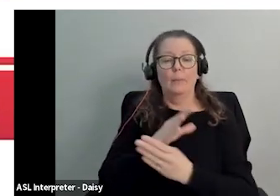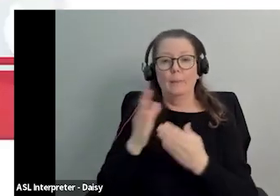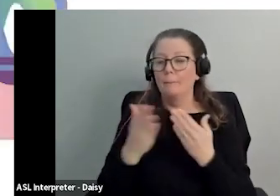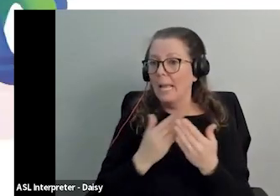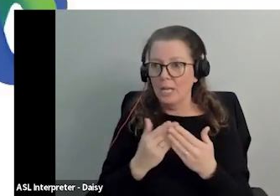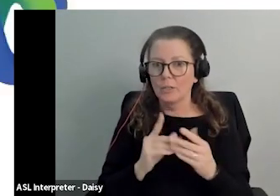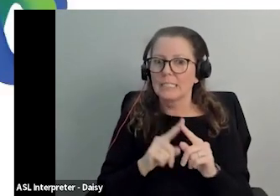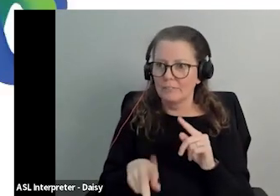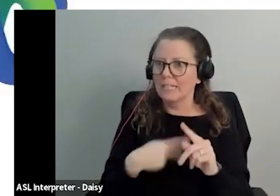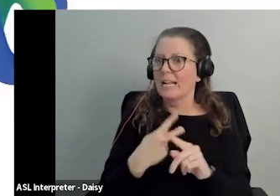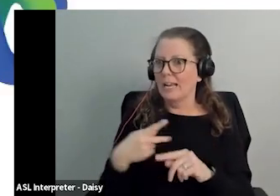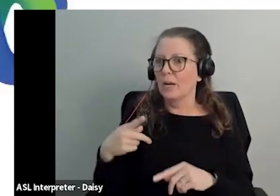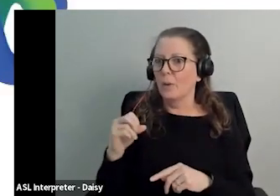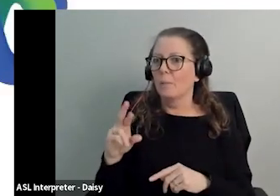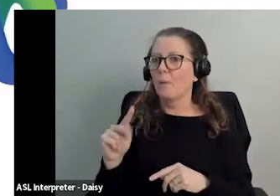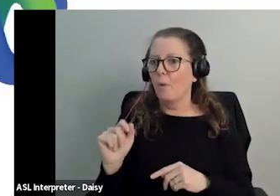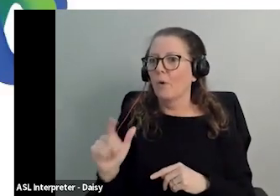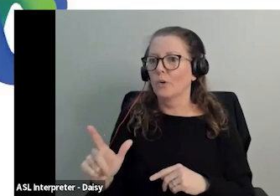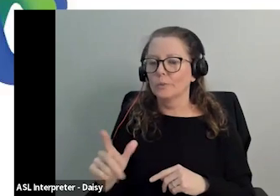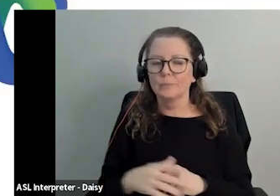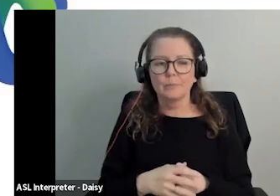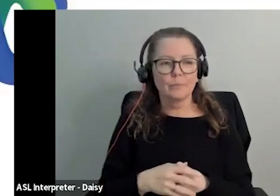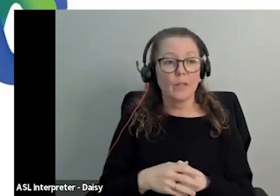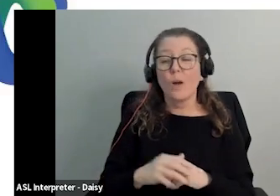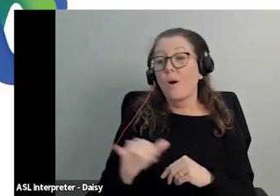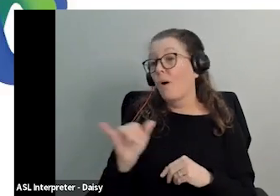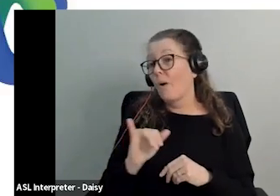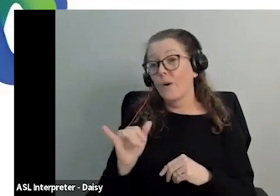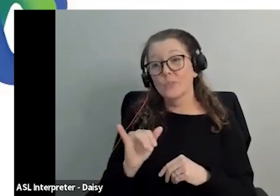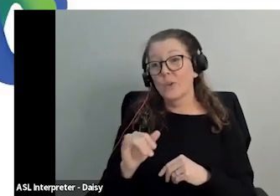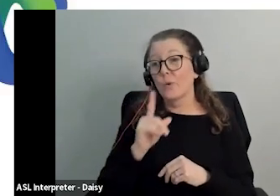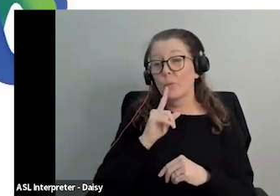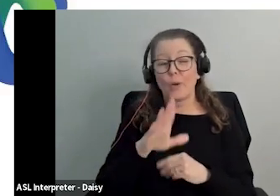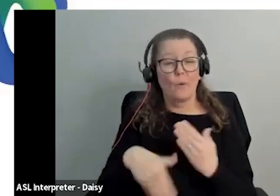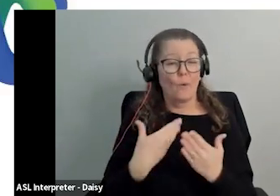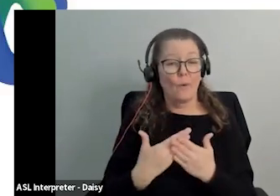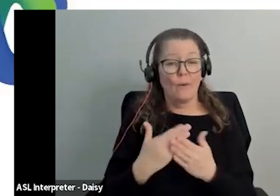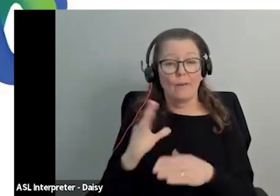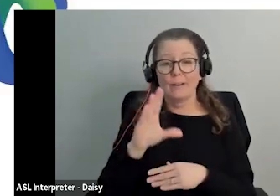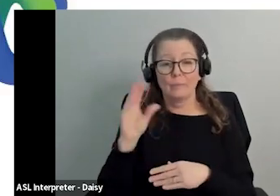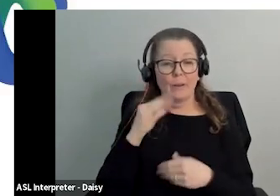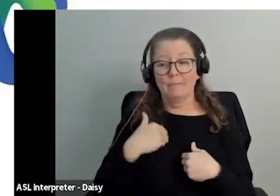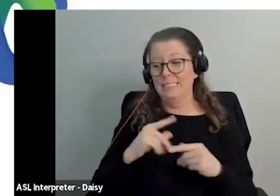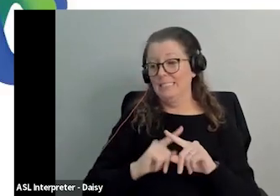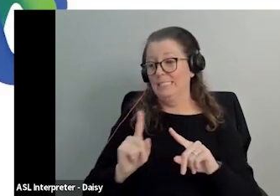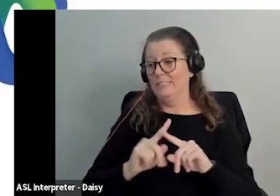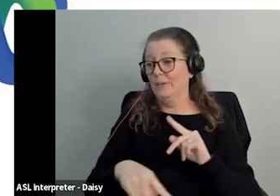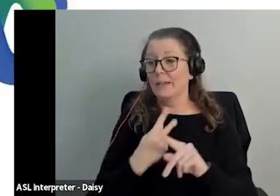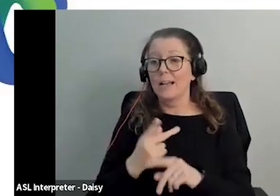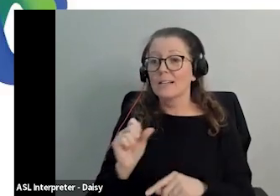portals. And of course, like any company, you're going to have the ways of working, the software, things that